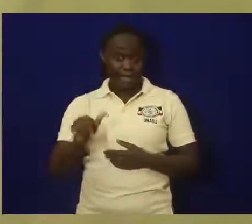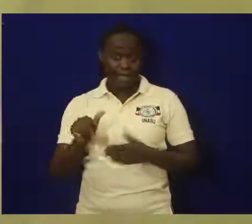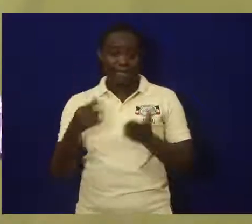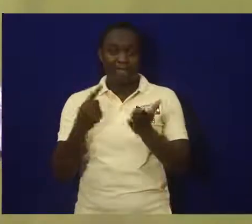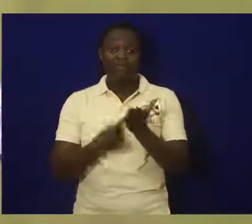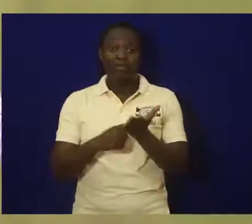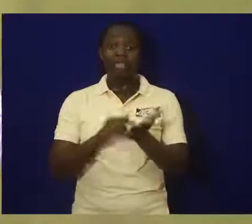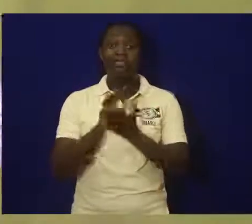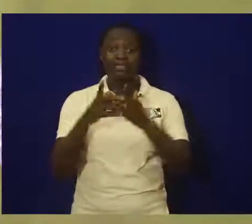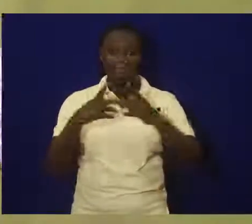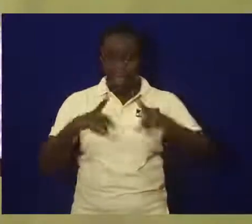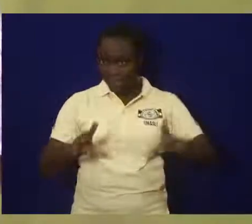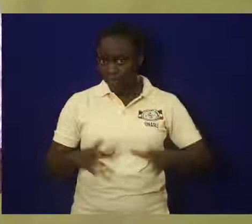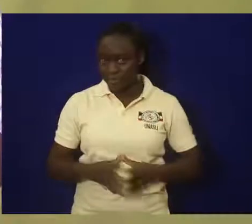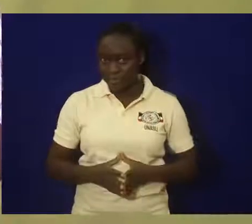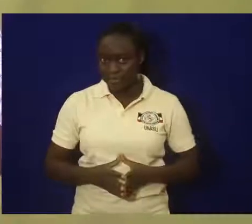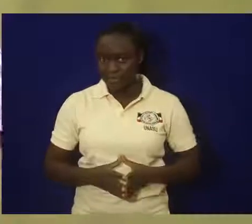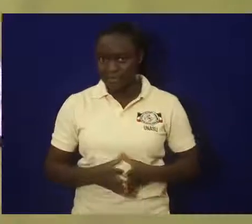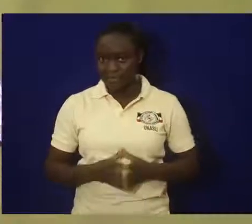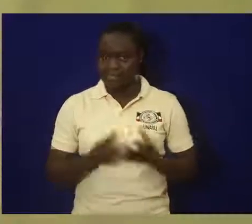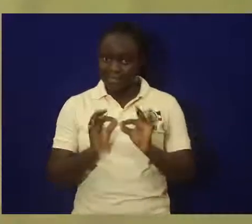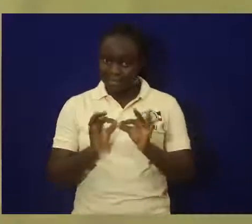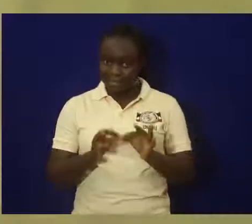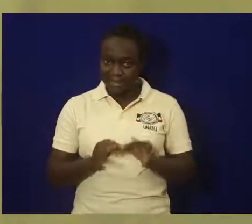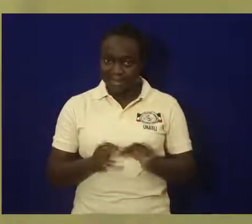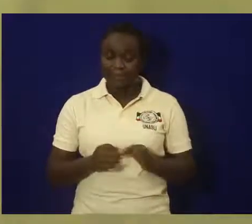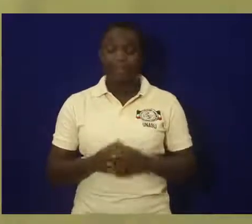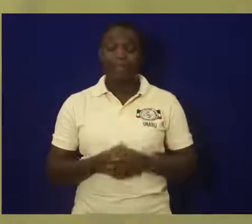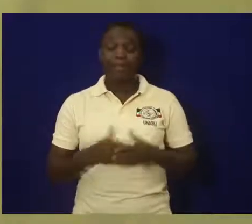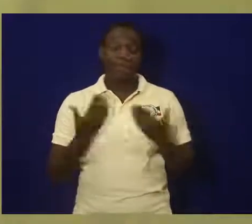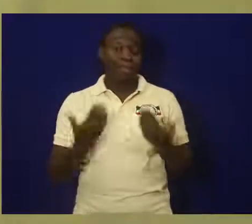Millie, from the Ugandan Sign Language.